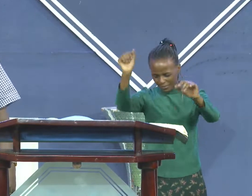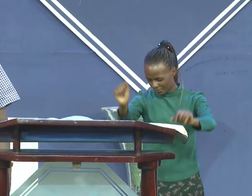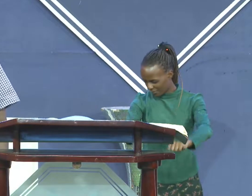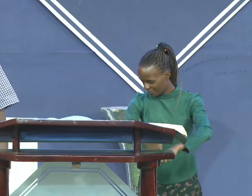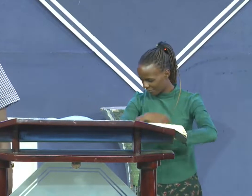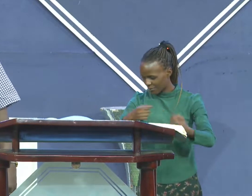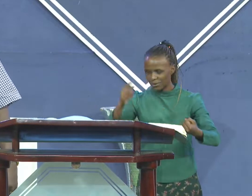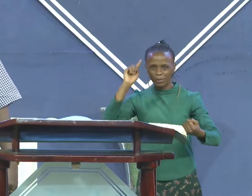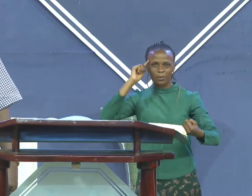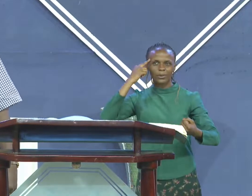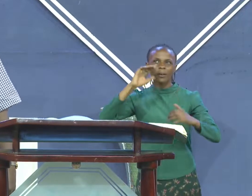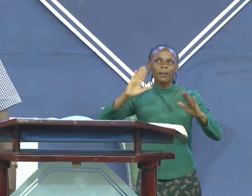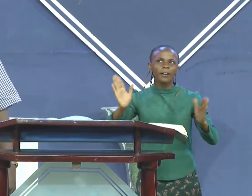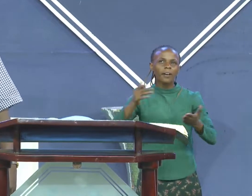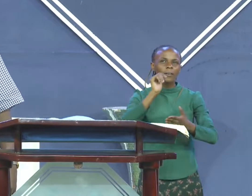felt.